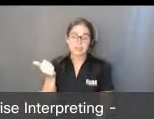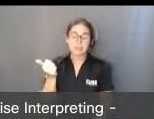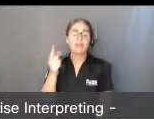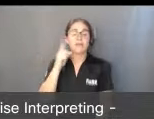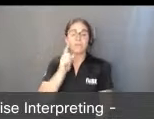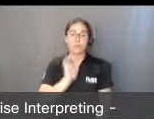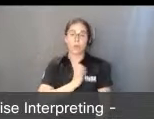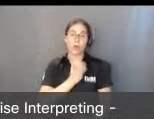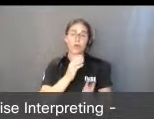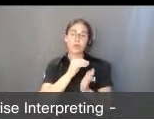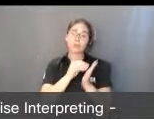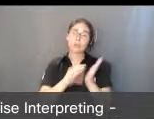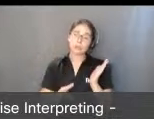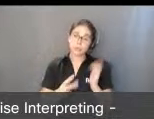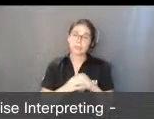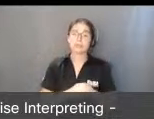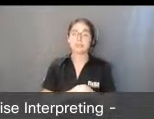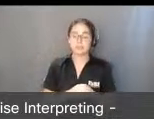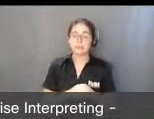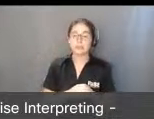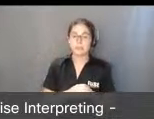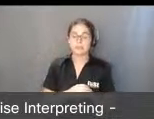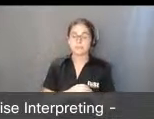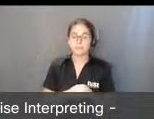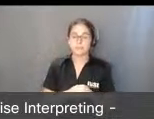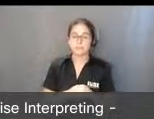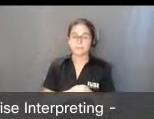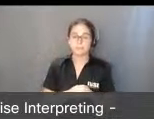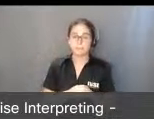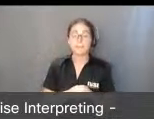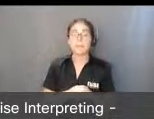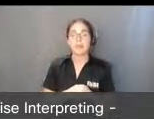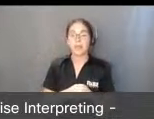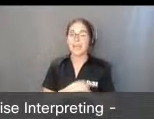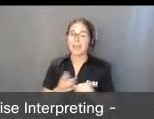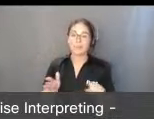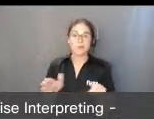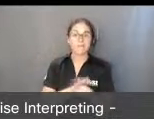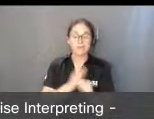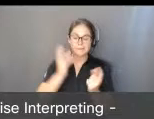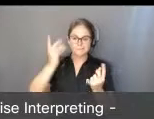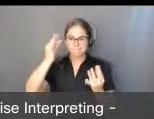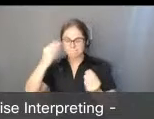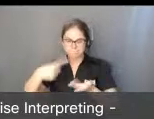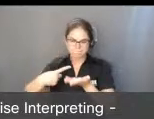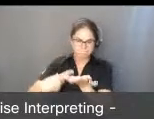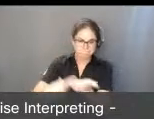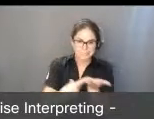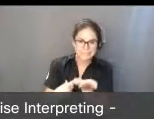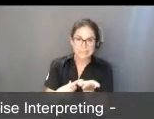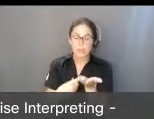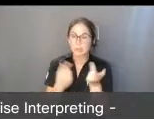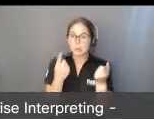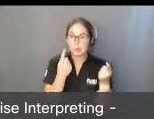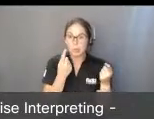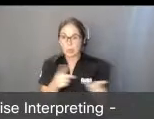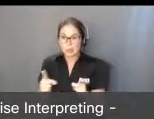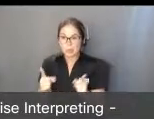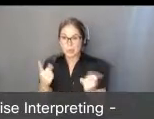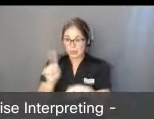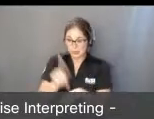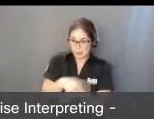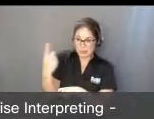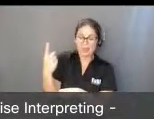and with full consideration of everything we can with where we're at today. Only 2 weeks